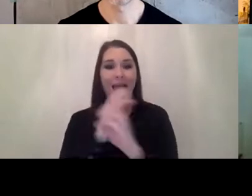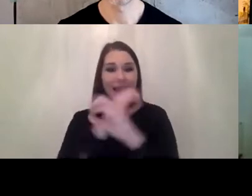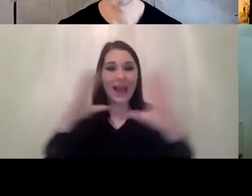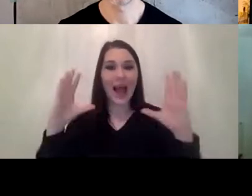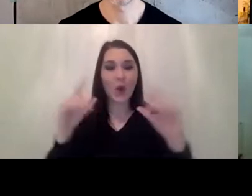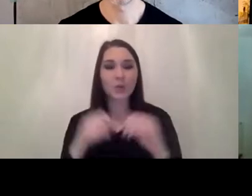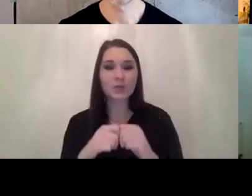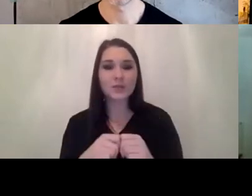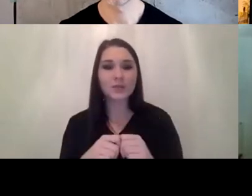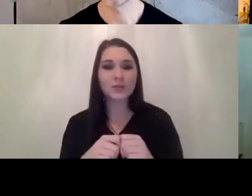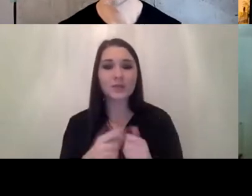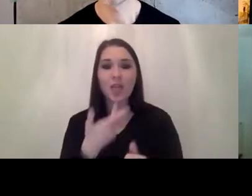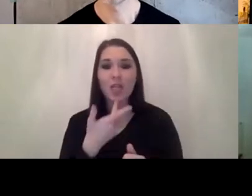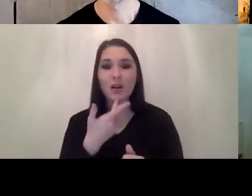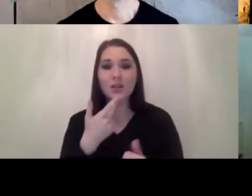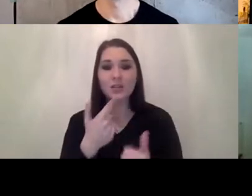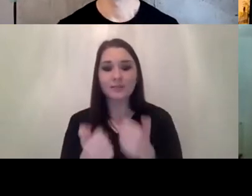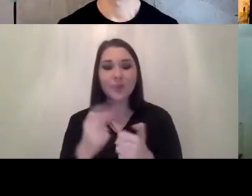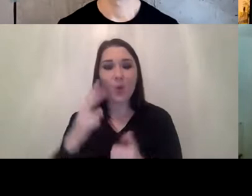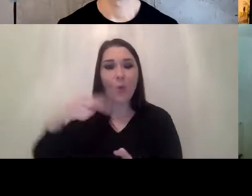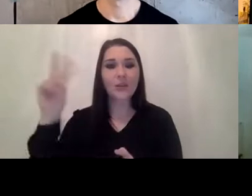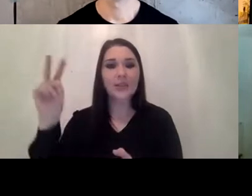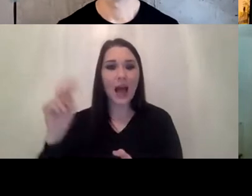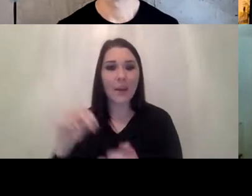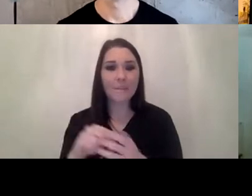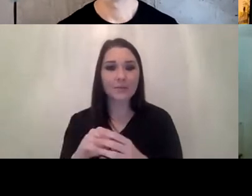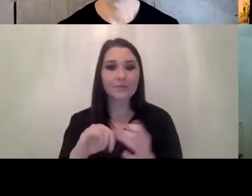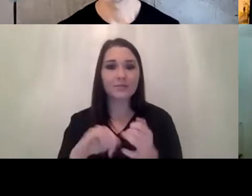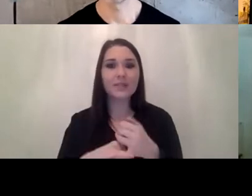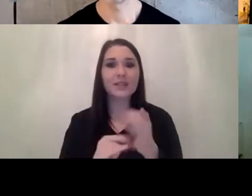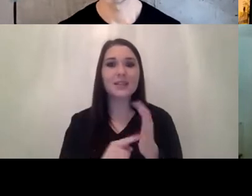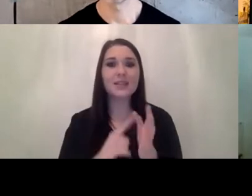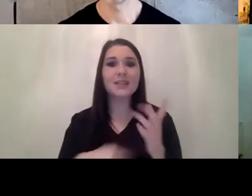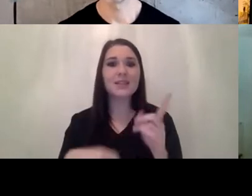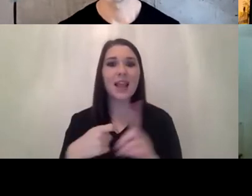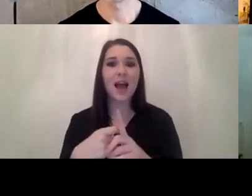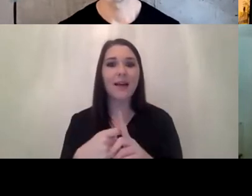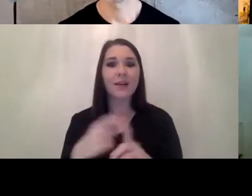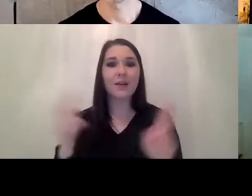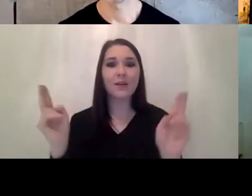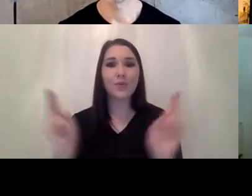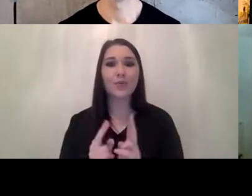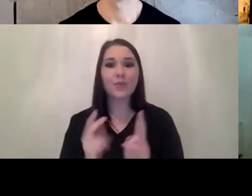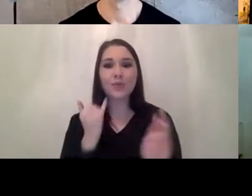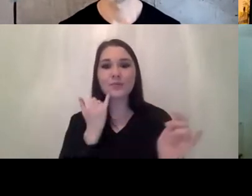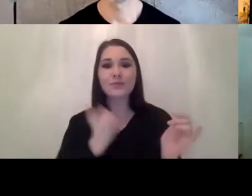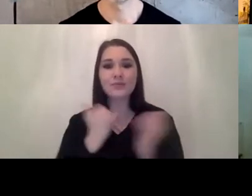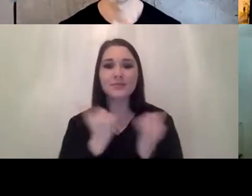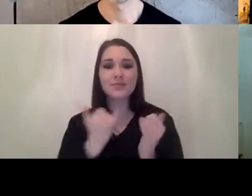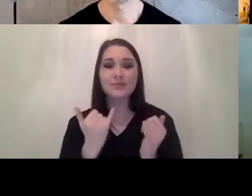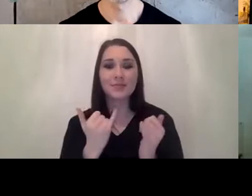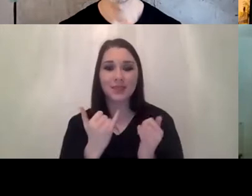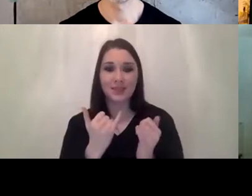third was messaging, such as WhatsApp or Slack. And then only a small number of people thought a telephone call. Nobody thought that